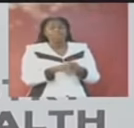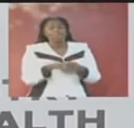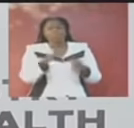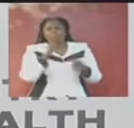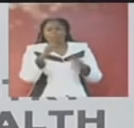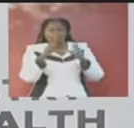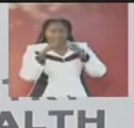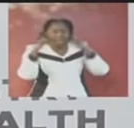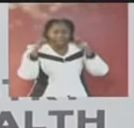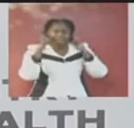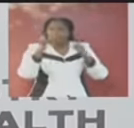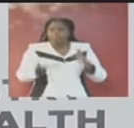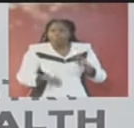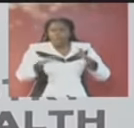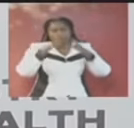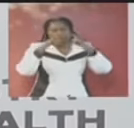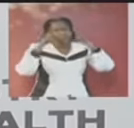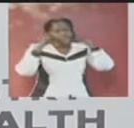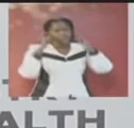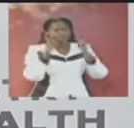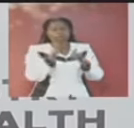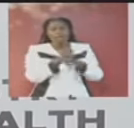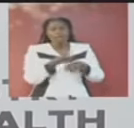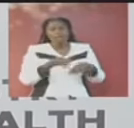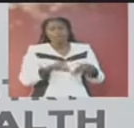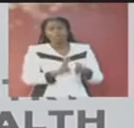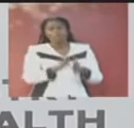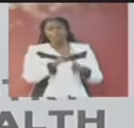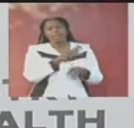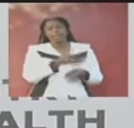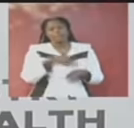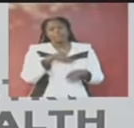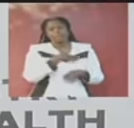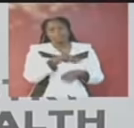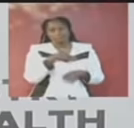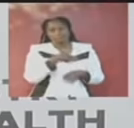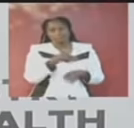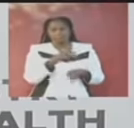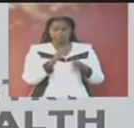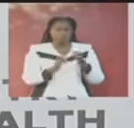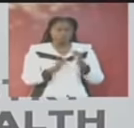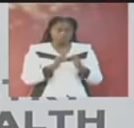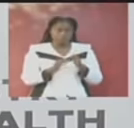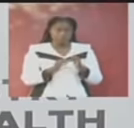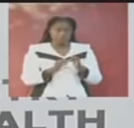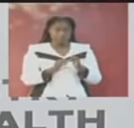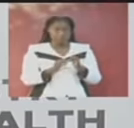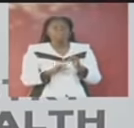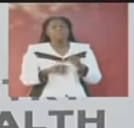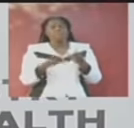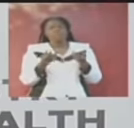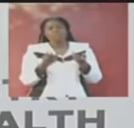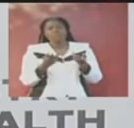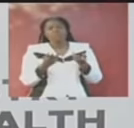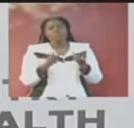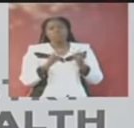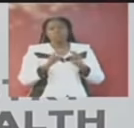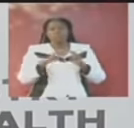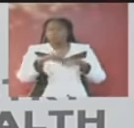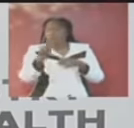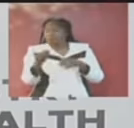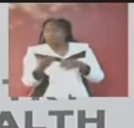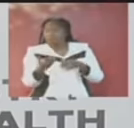masks, and additionally, if they are in close contact with persons, social distancing measures should